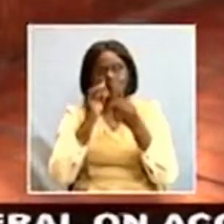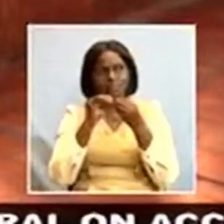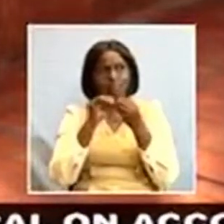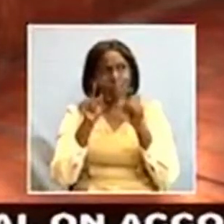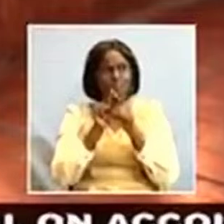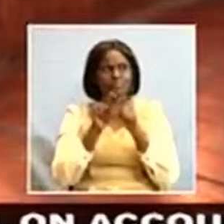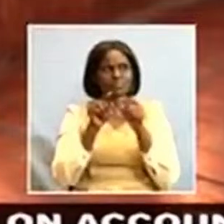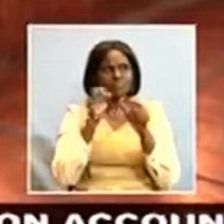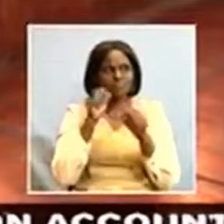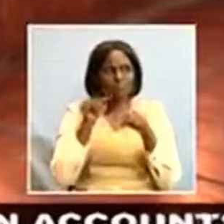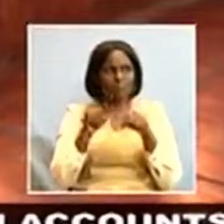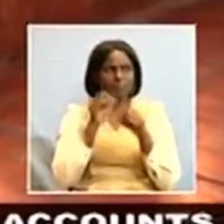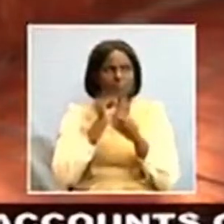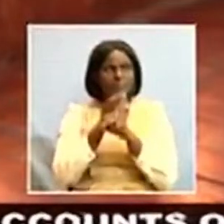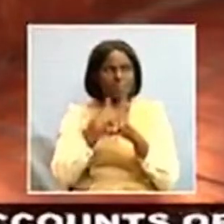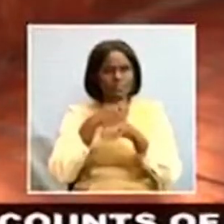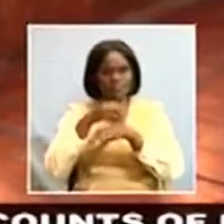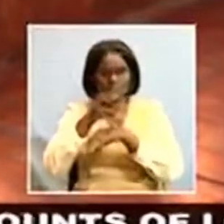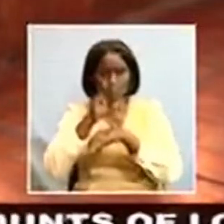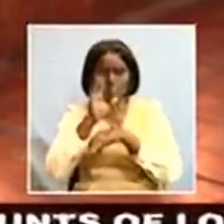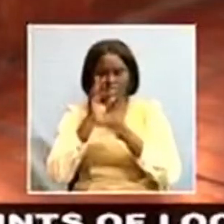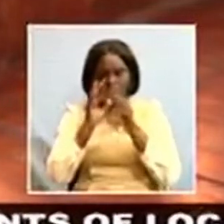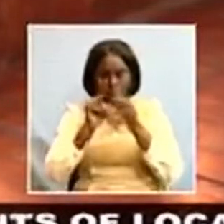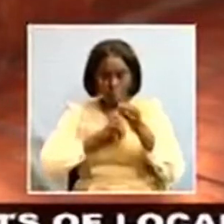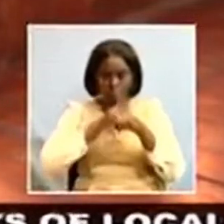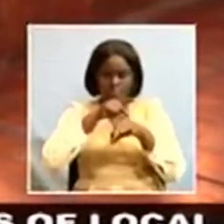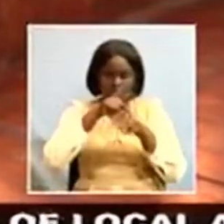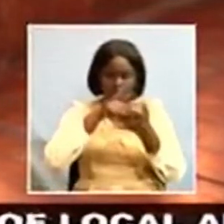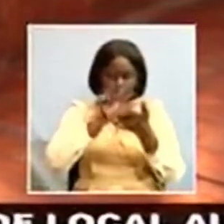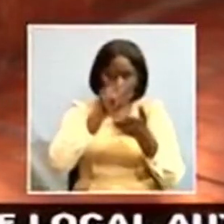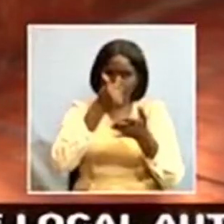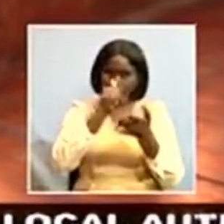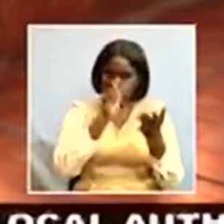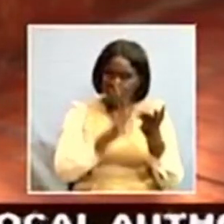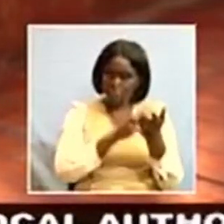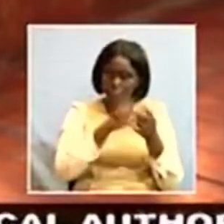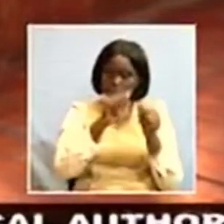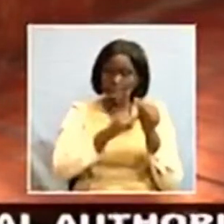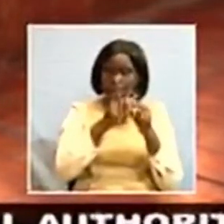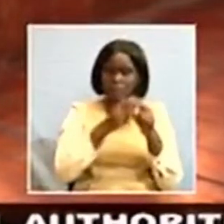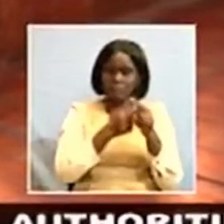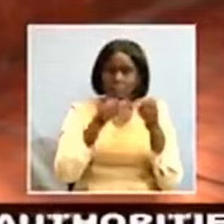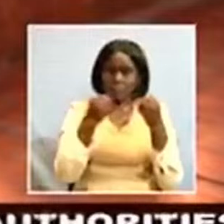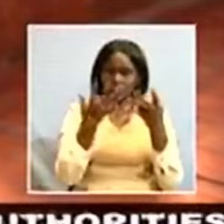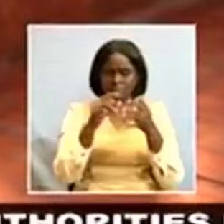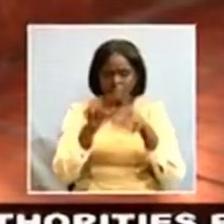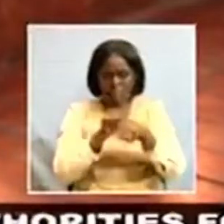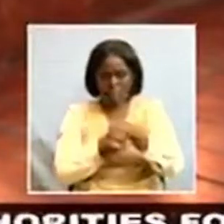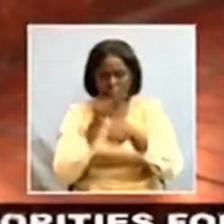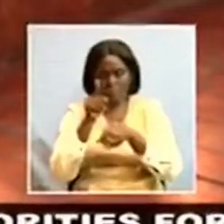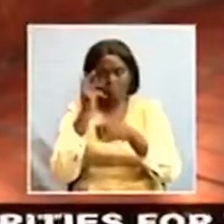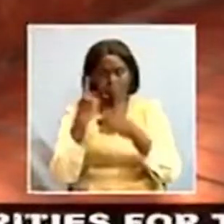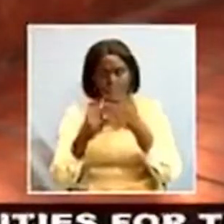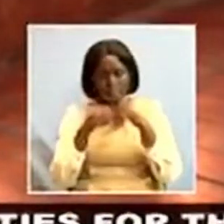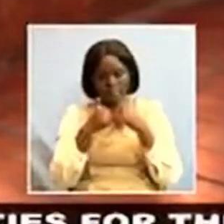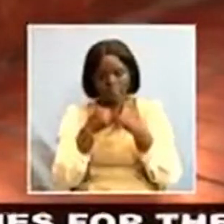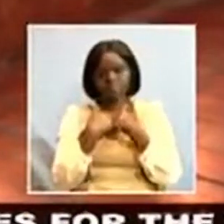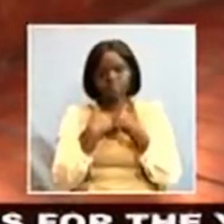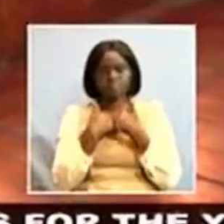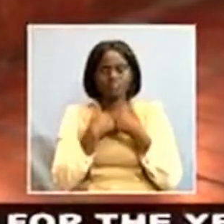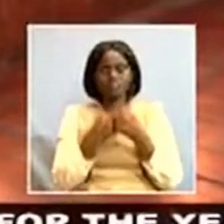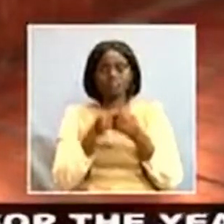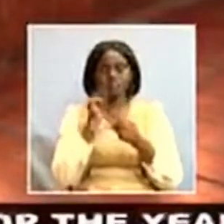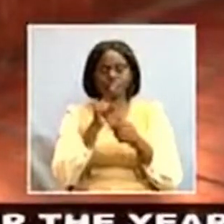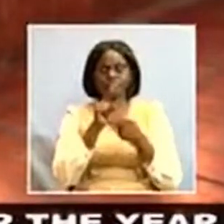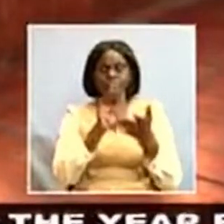House has actually advised that if we pay 10,000 per month, how long is it going to take?